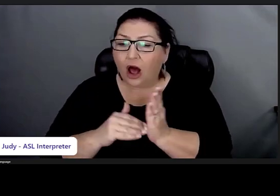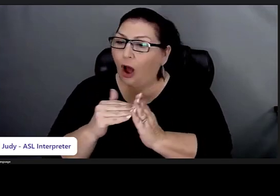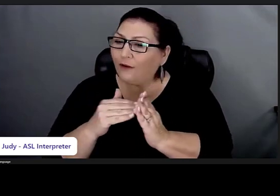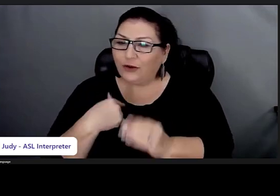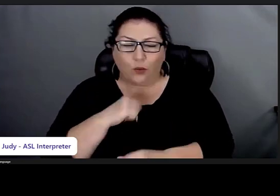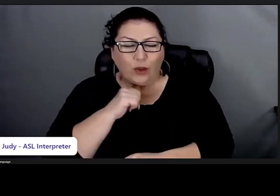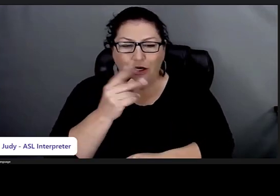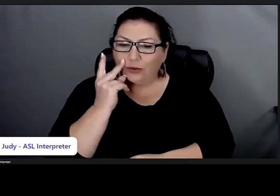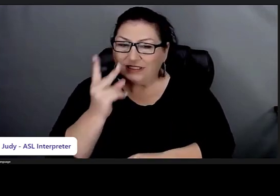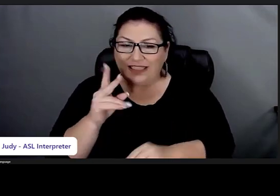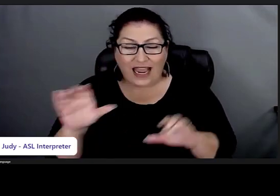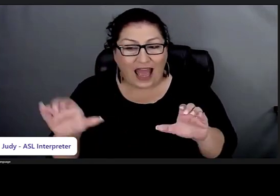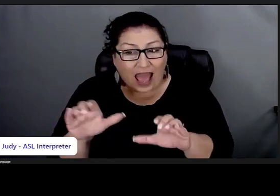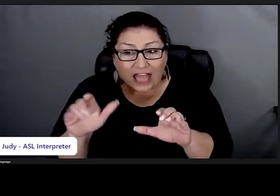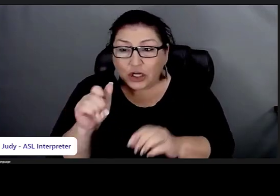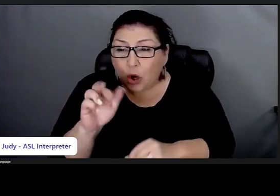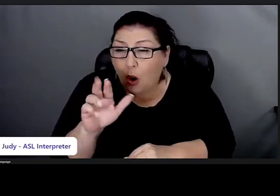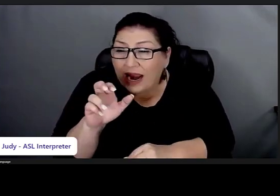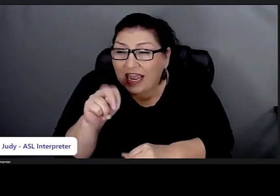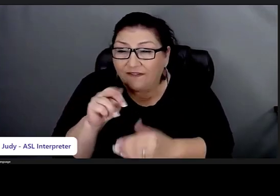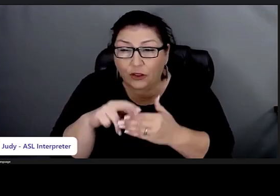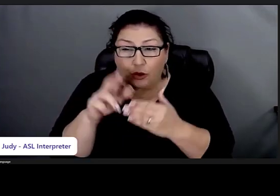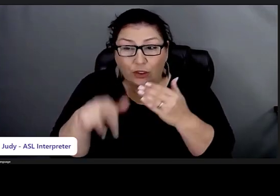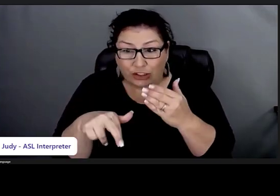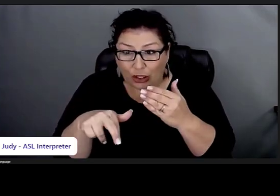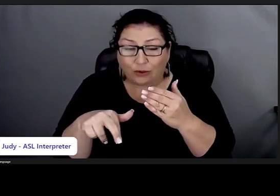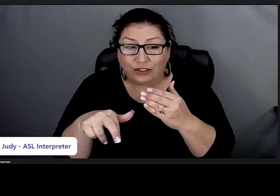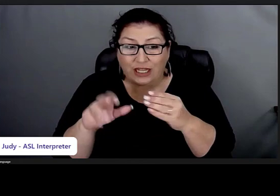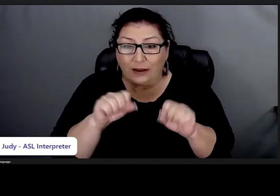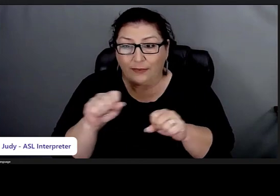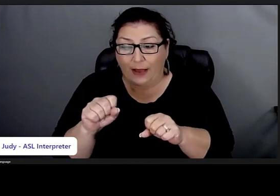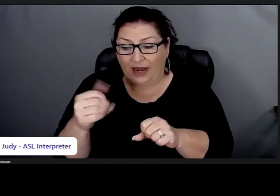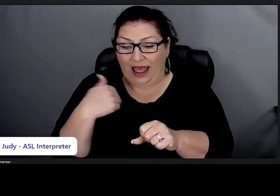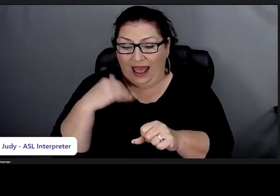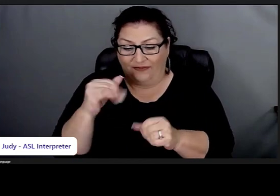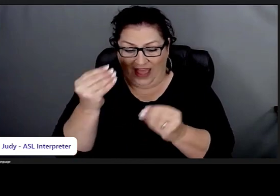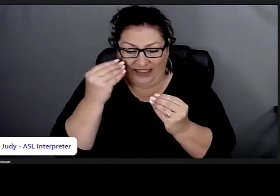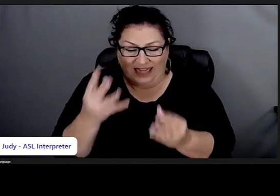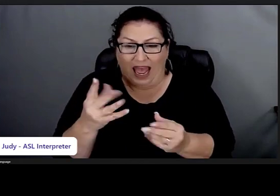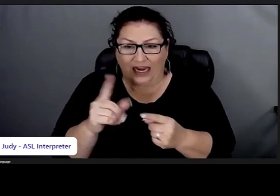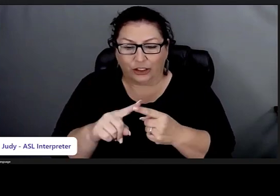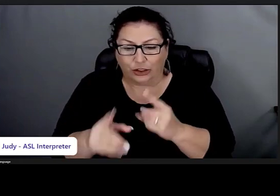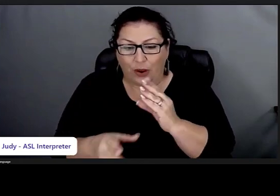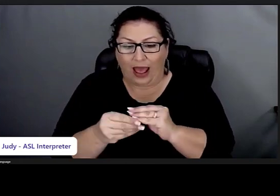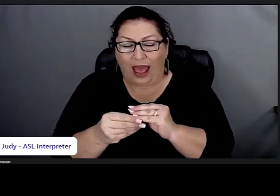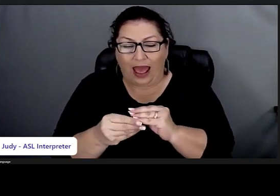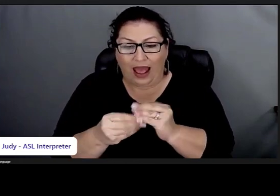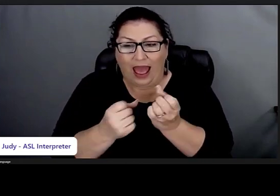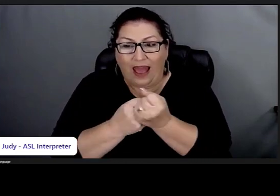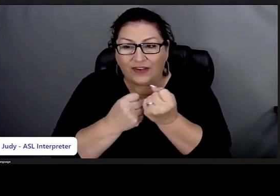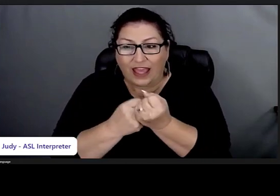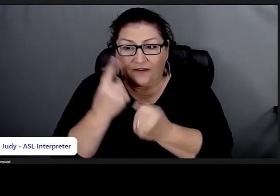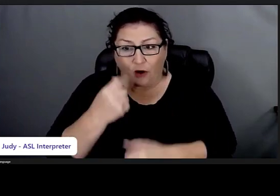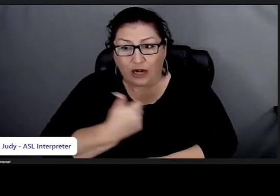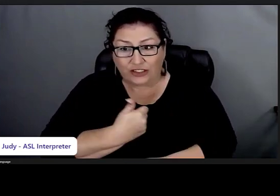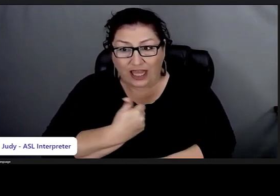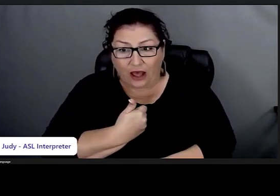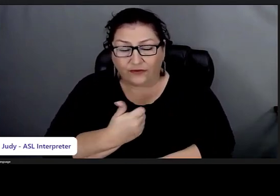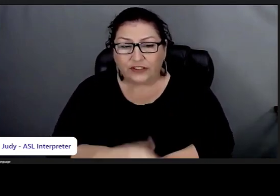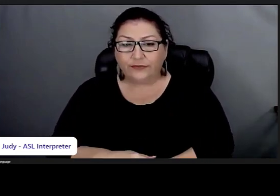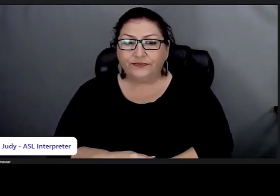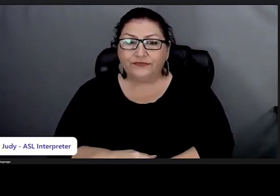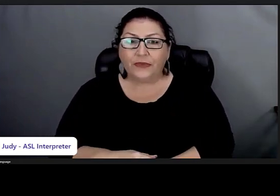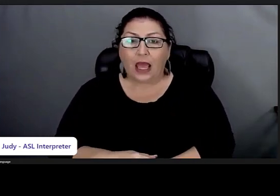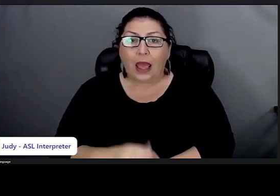see action or even the results in order to have the data to advocate for ourselves. In many